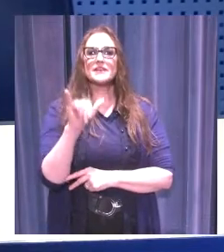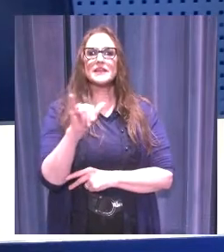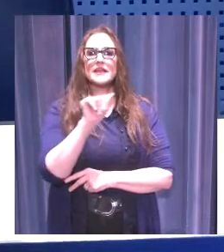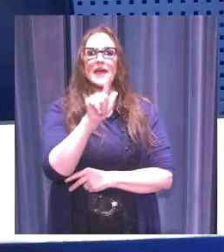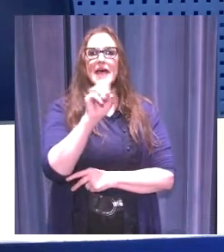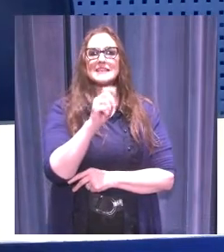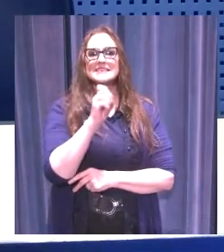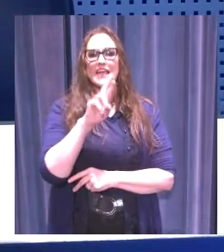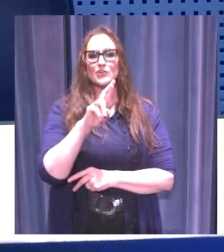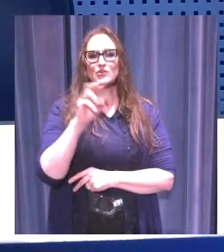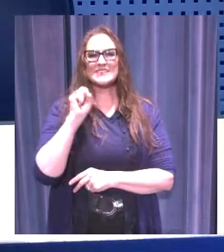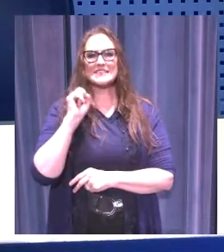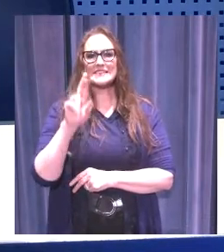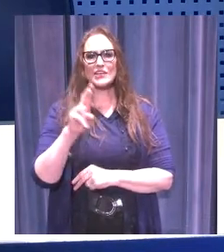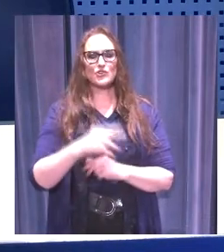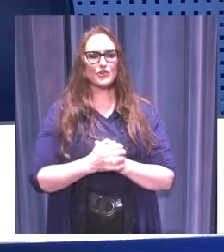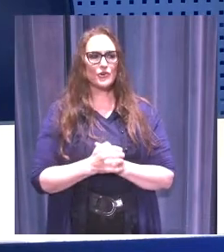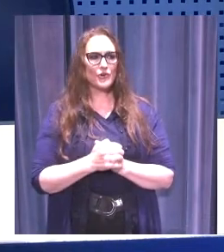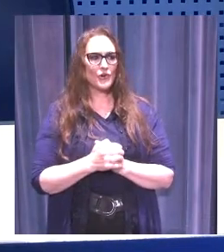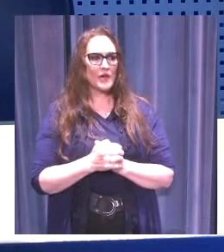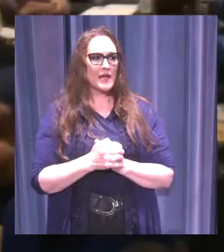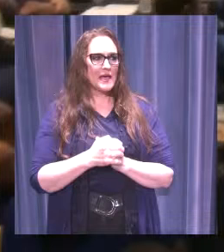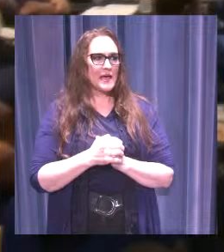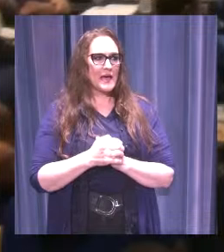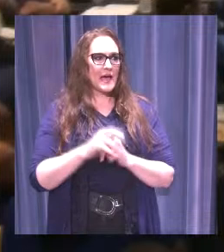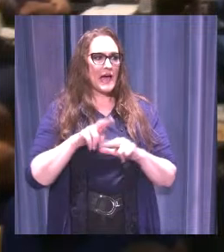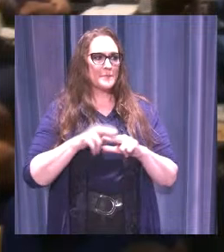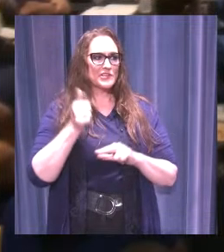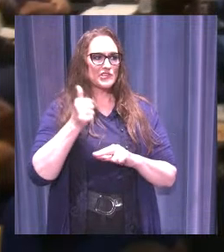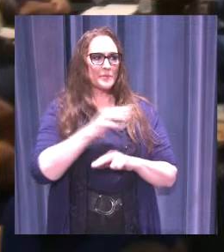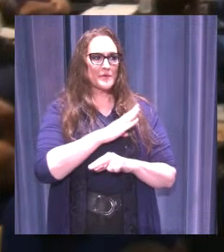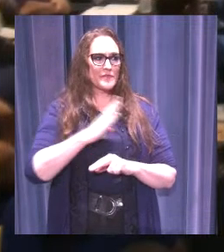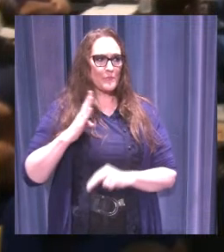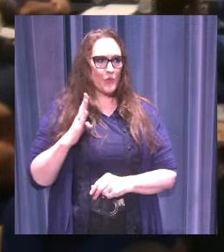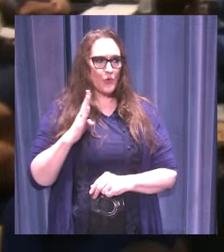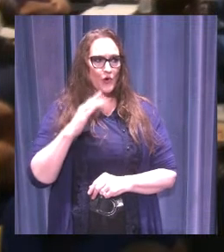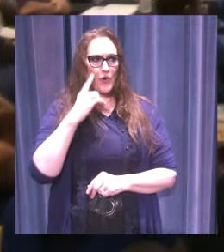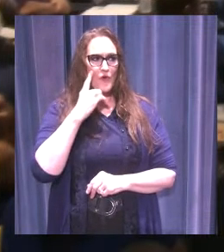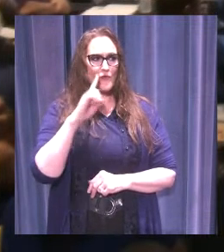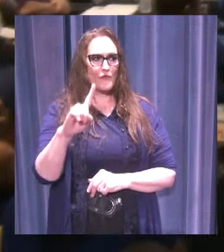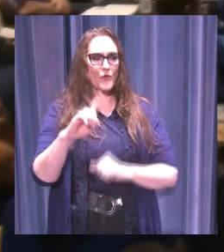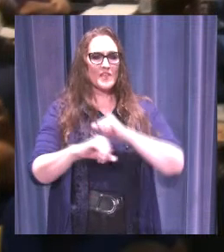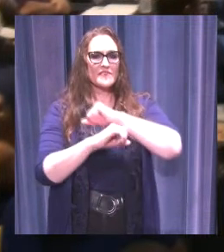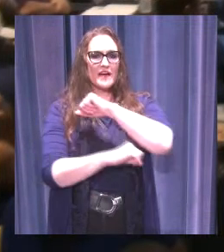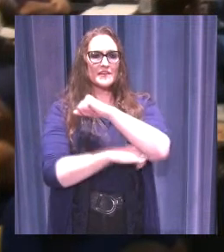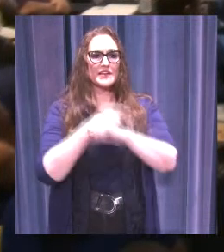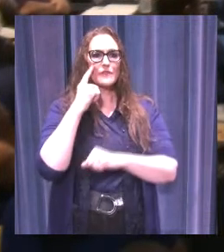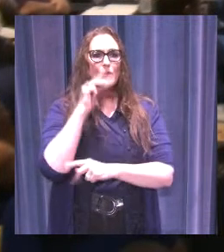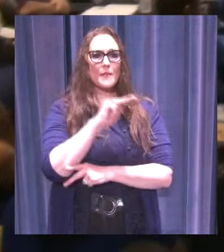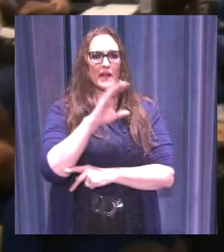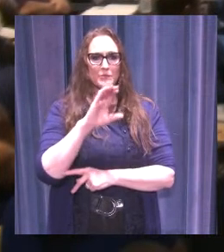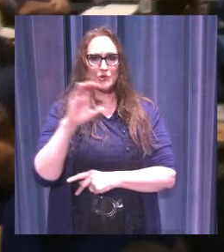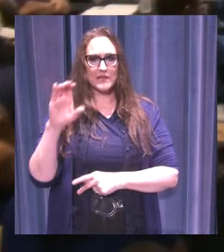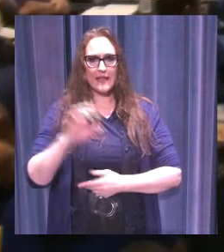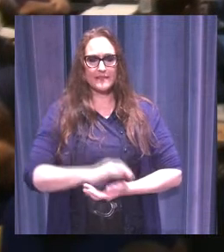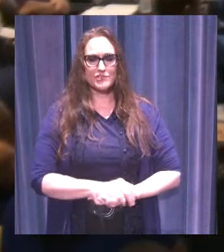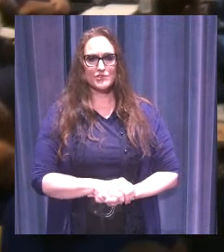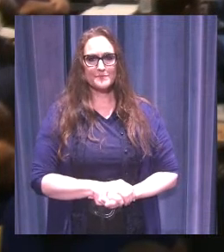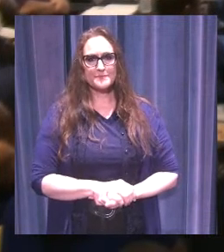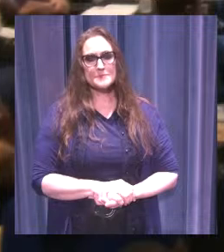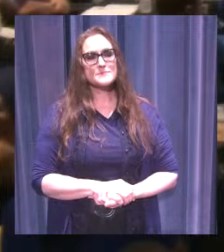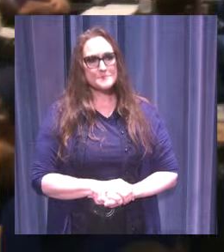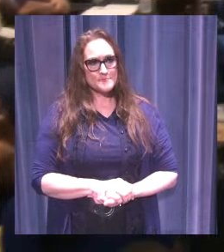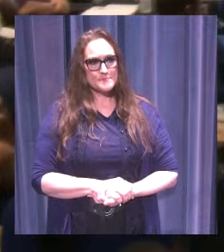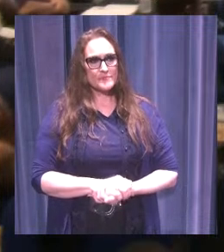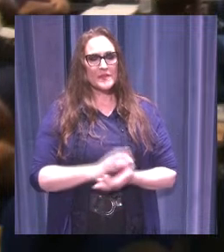Alexander Sr. I'm the chairman of the board for the Foundation for Mott Community College.